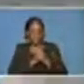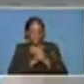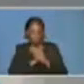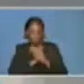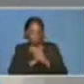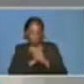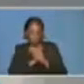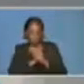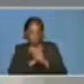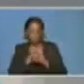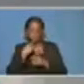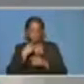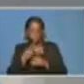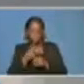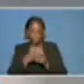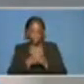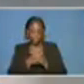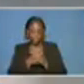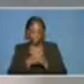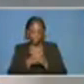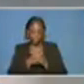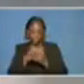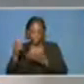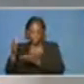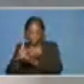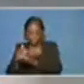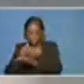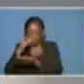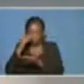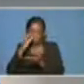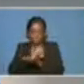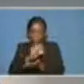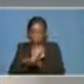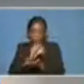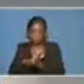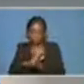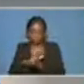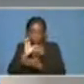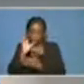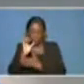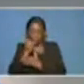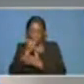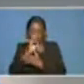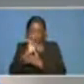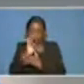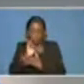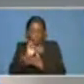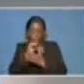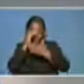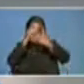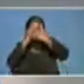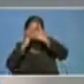Complete a declaration in Exempt. You have to select the form, C-17. Fill out all your